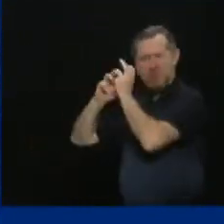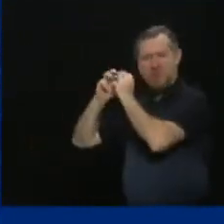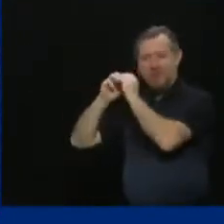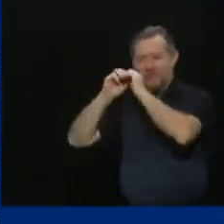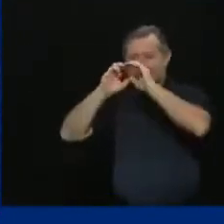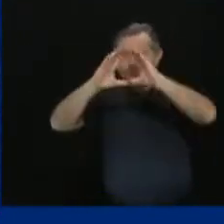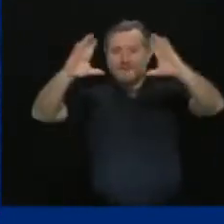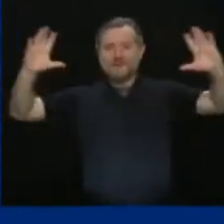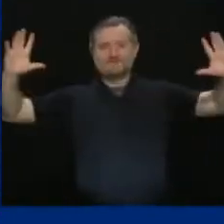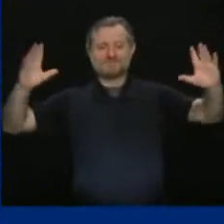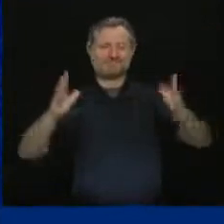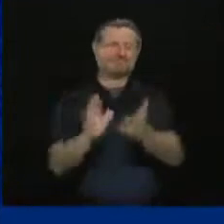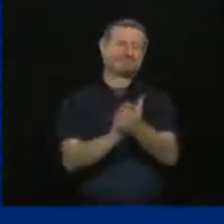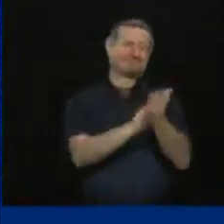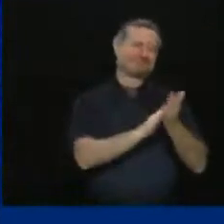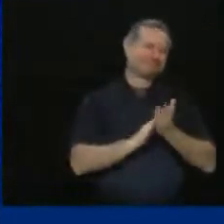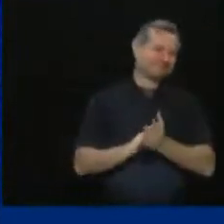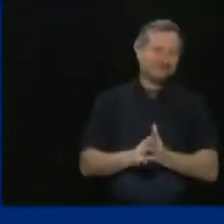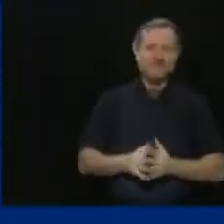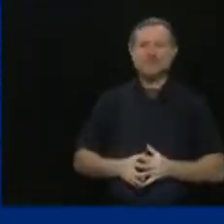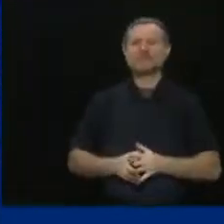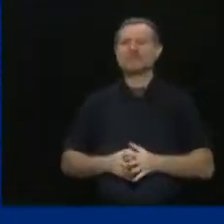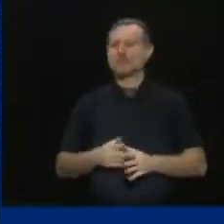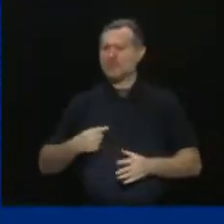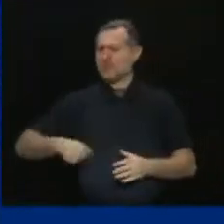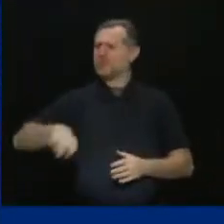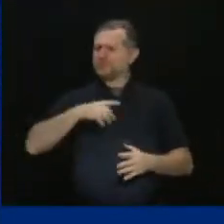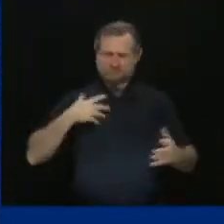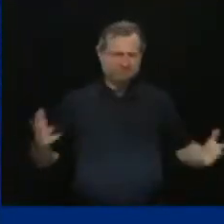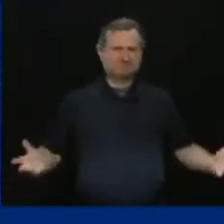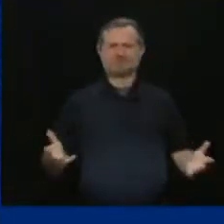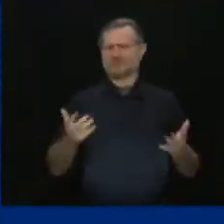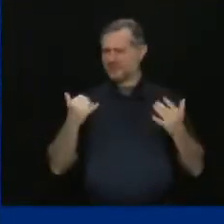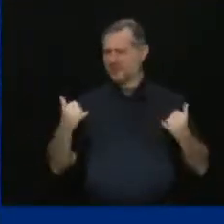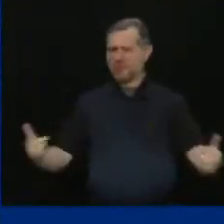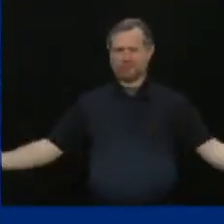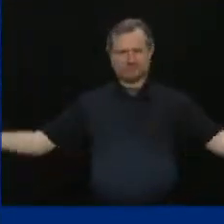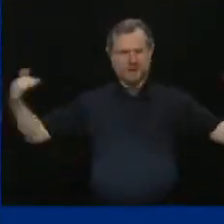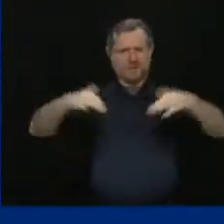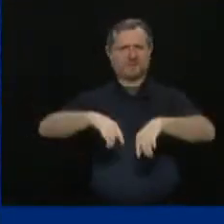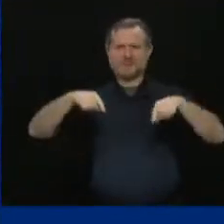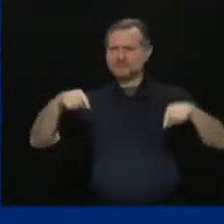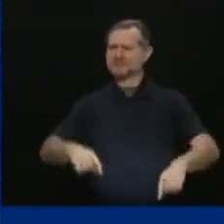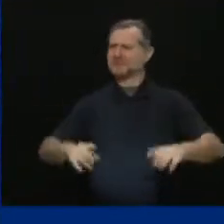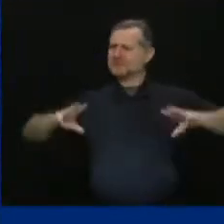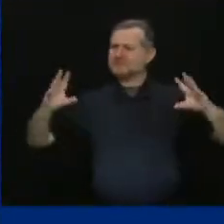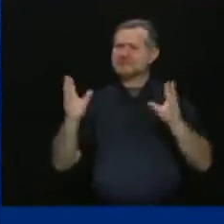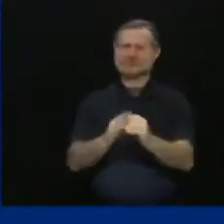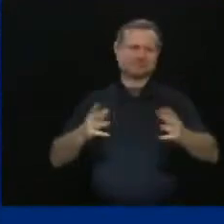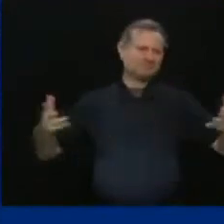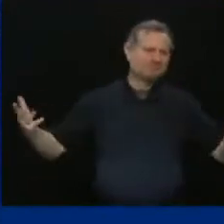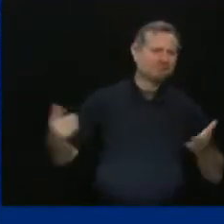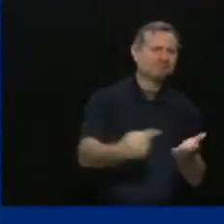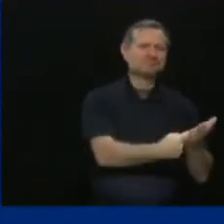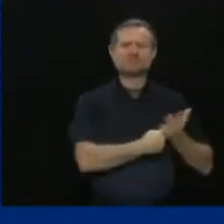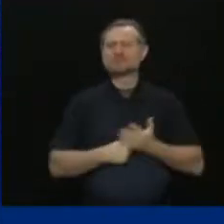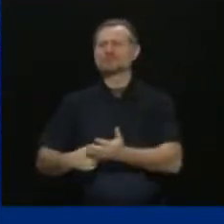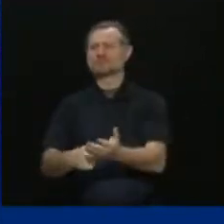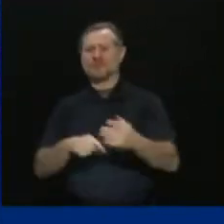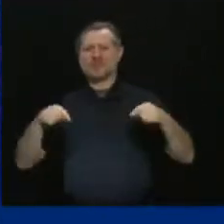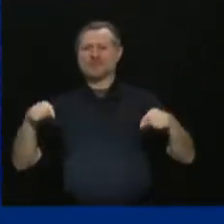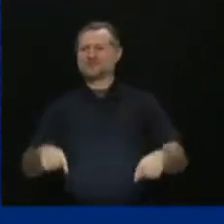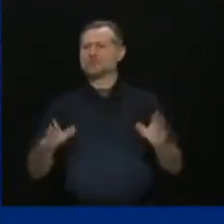And brought us to a place where we can meet, we can discuss, and the stigma doesn't exist in this